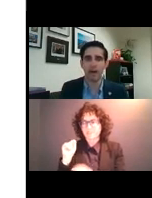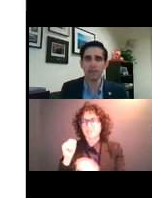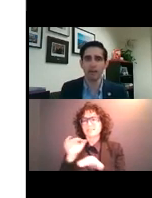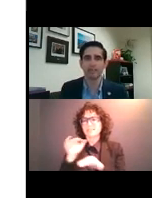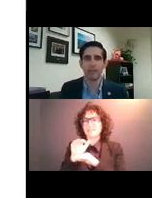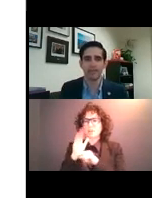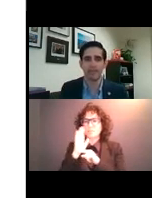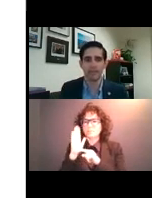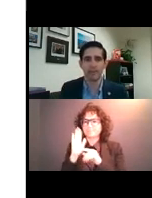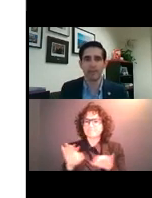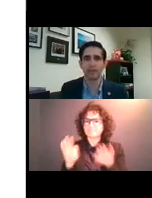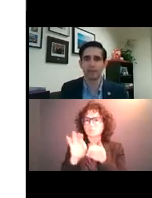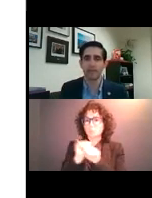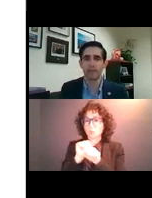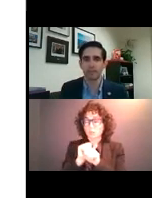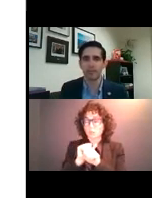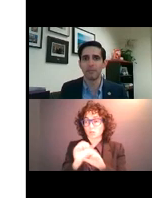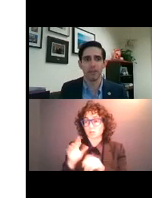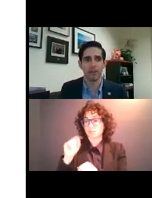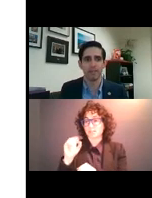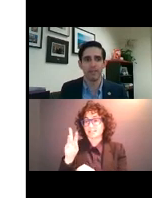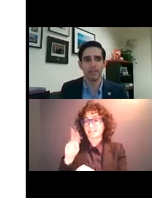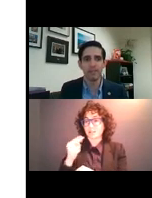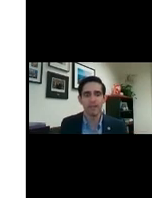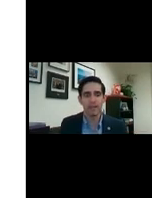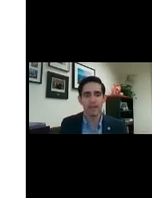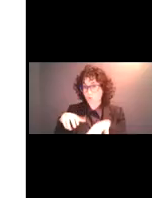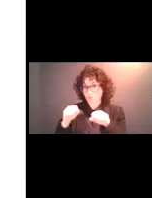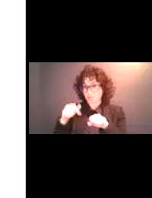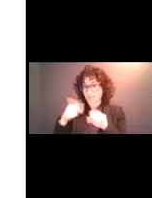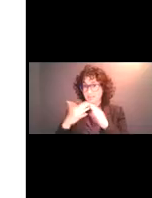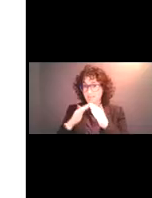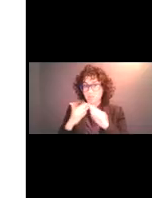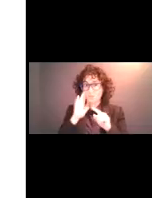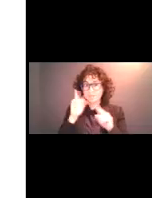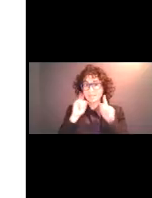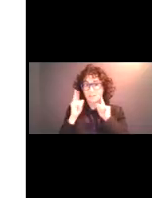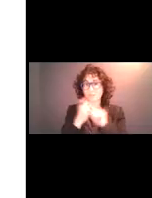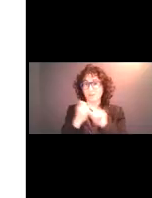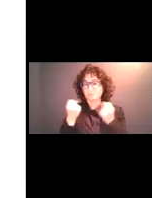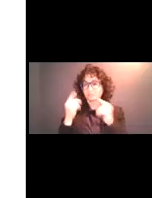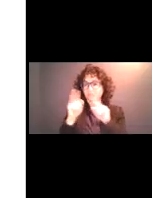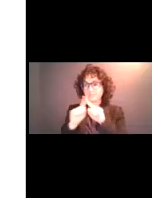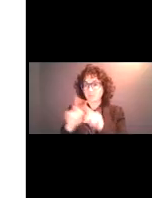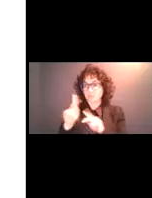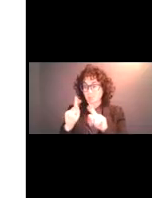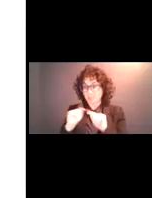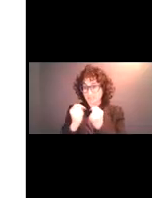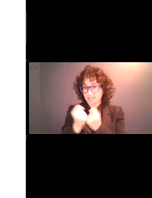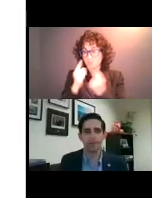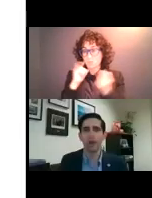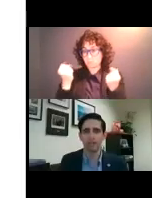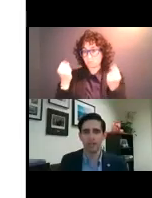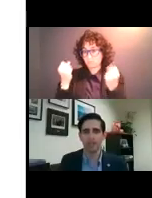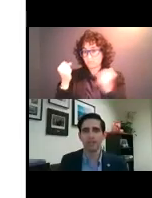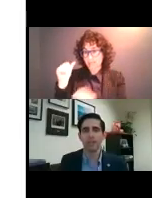town hall hosted by the city, and you're going to hear from a number of people on our team. This event will be presented in ASL, and we will